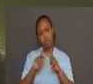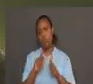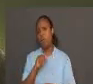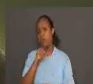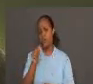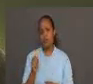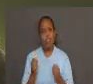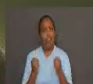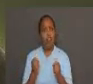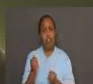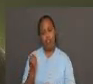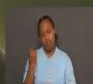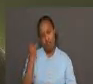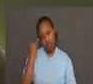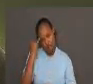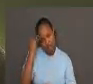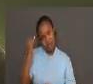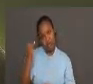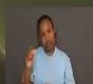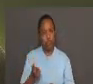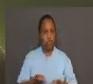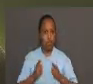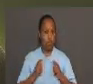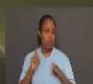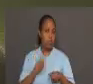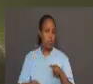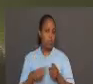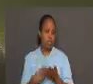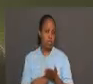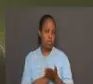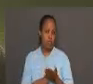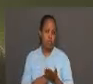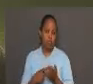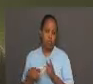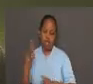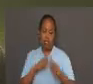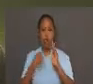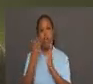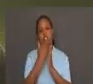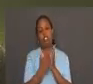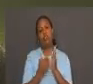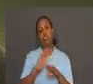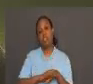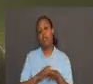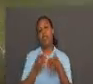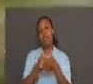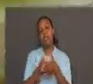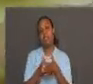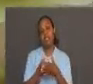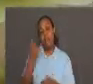citizens develop strong views on the issues addressed by public agendas.